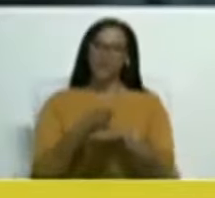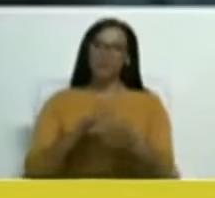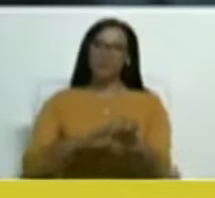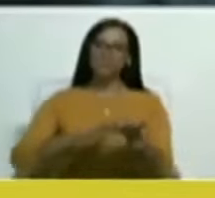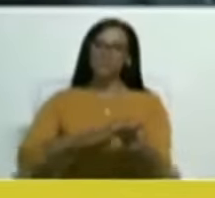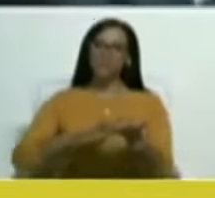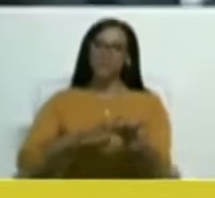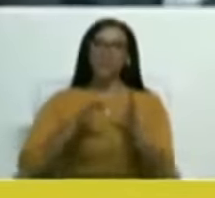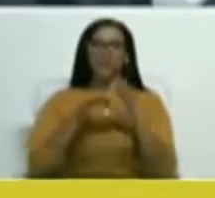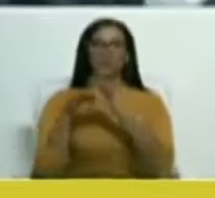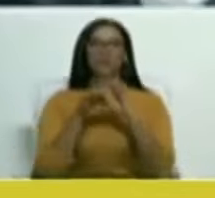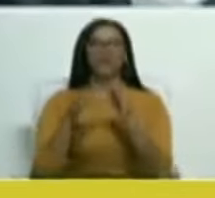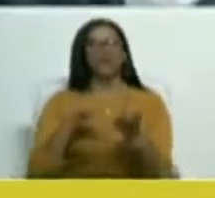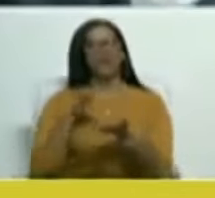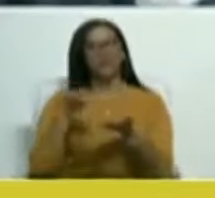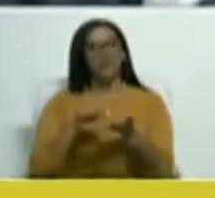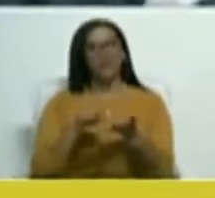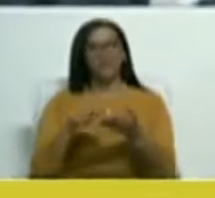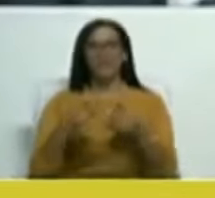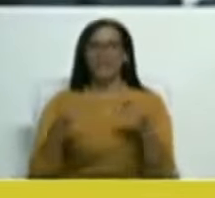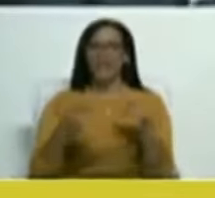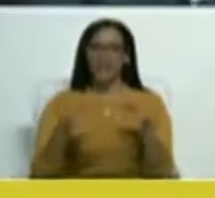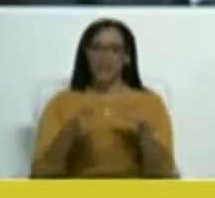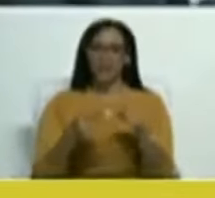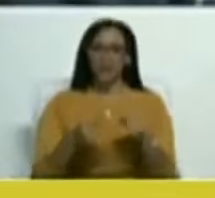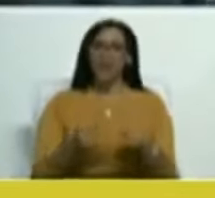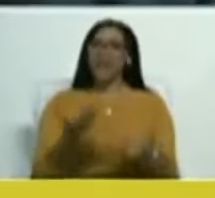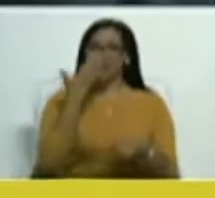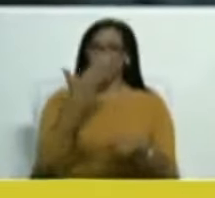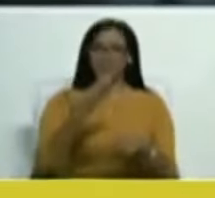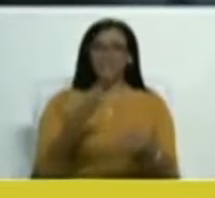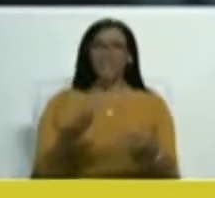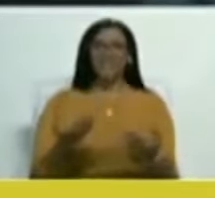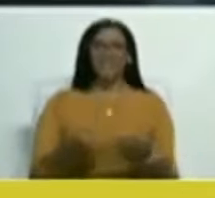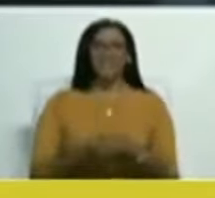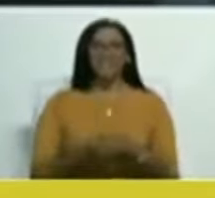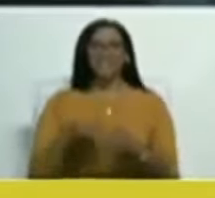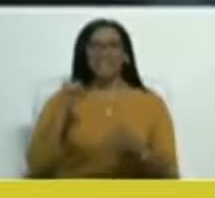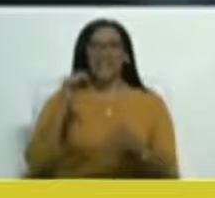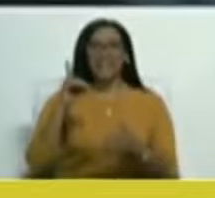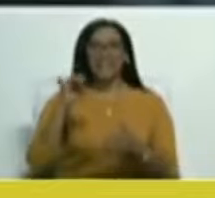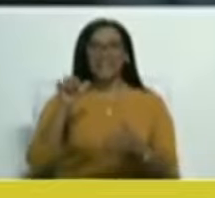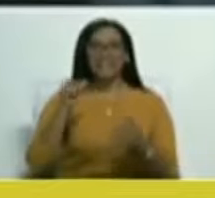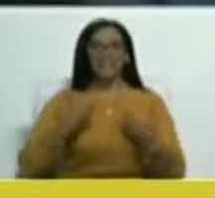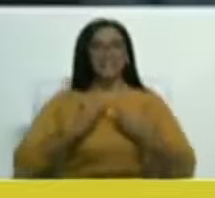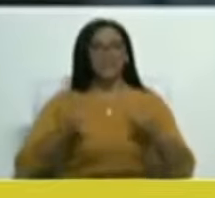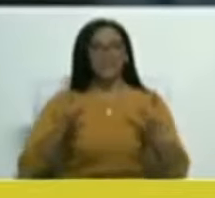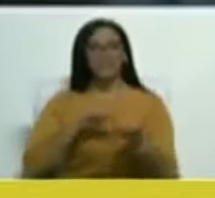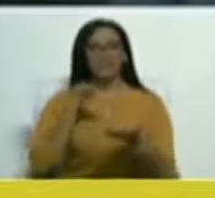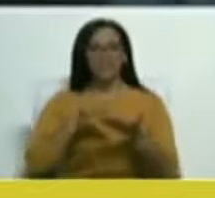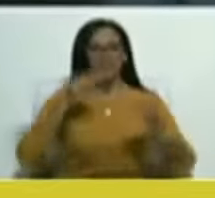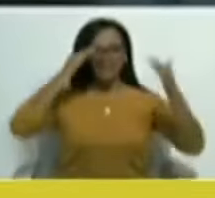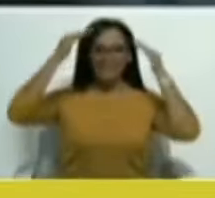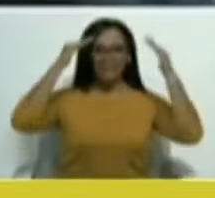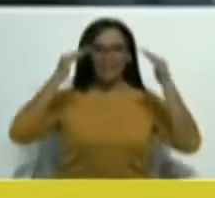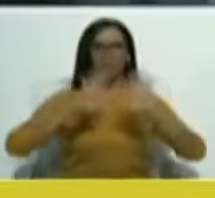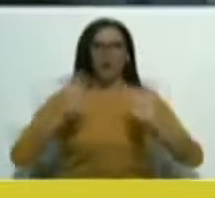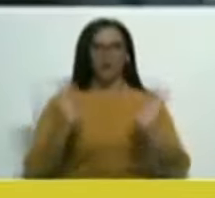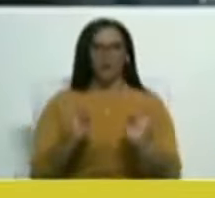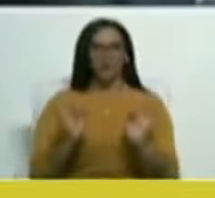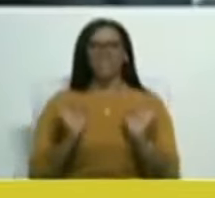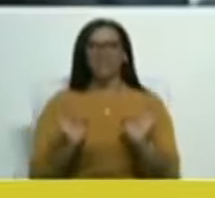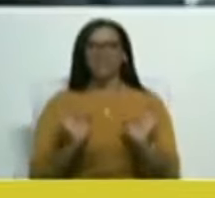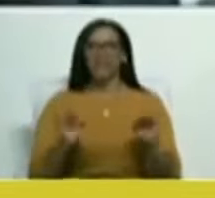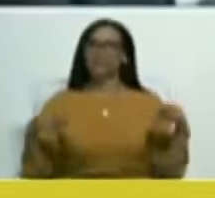The Reconciliation and Unity Government of Nicaragua, the Sandinist Front of Liberation,